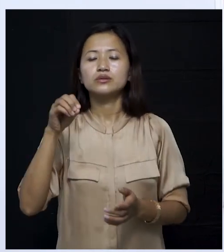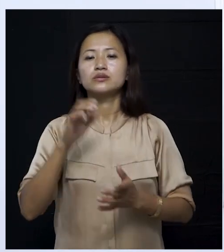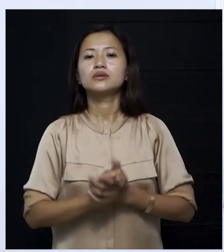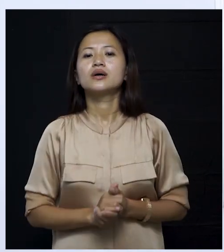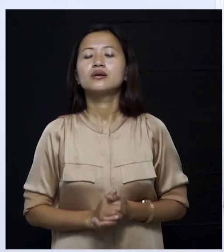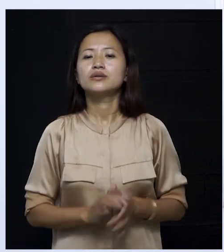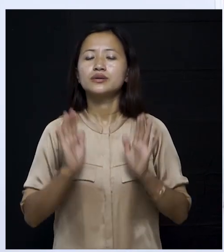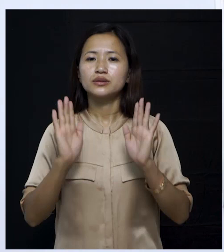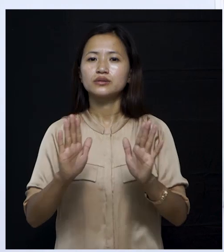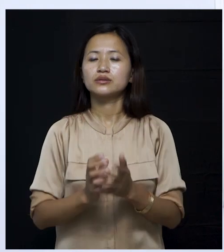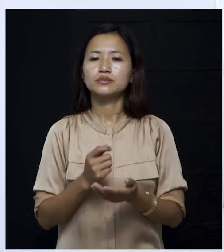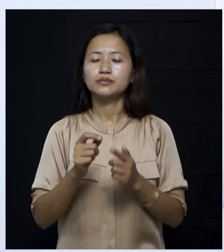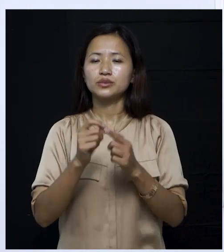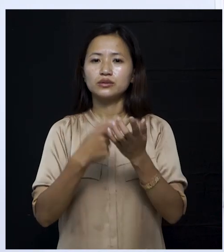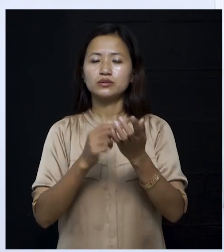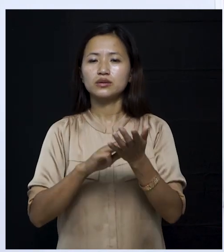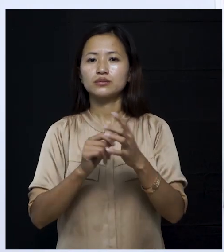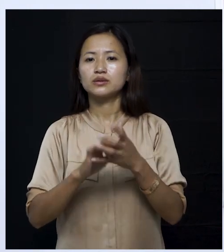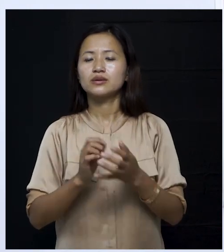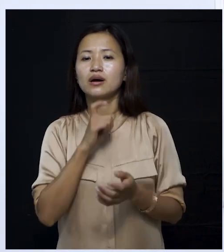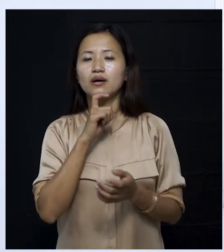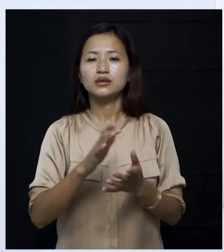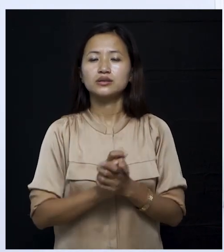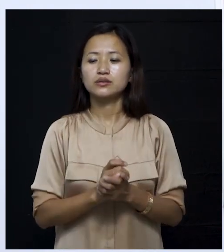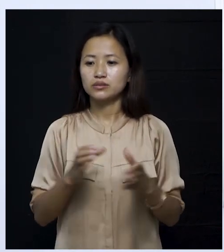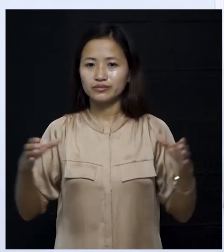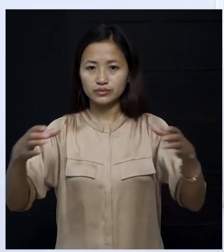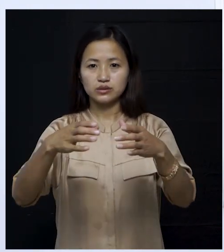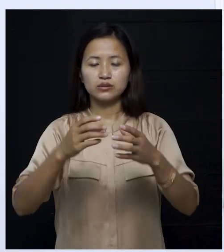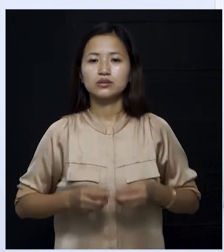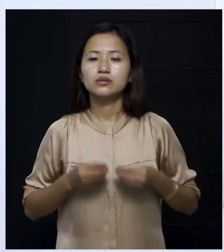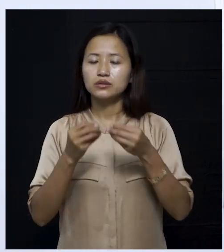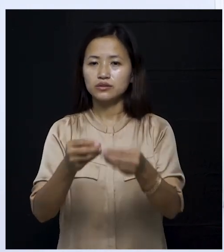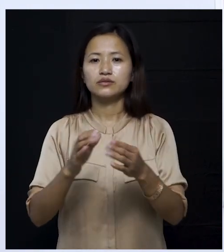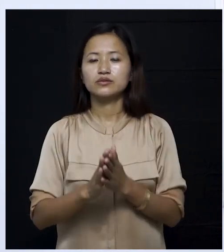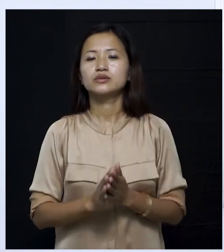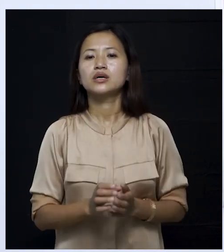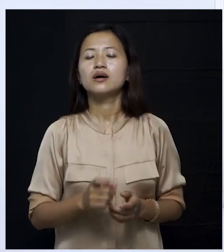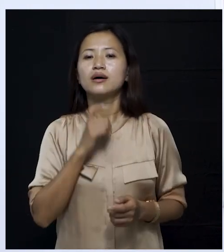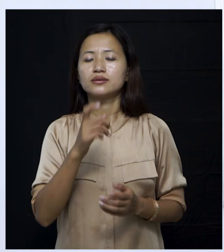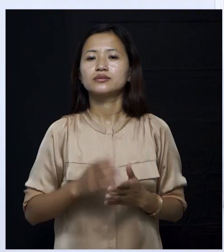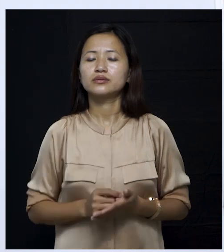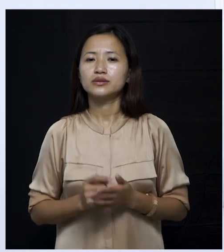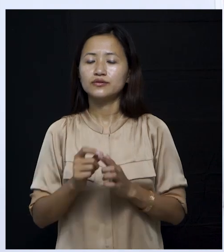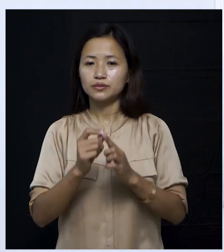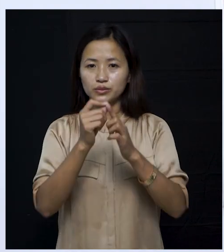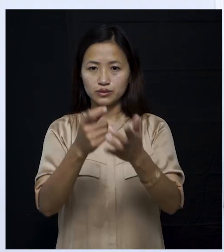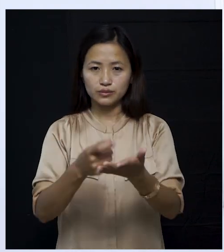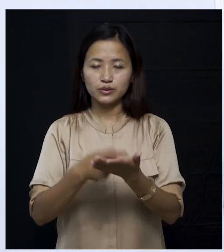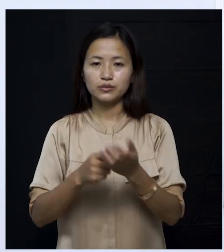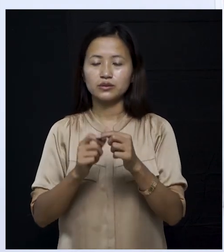bank, he has to get permission from the group. Okay, the group will give the permission. So that member will take the